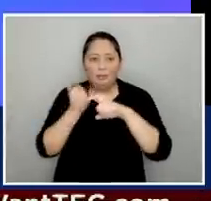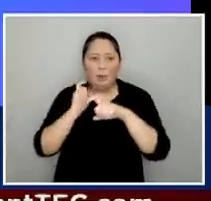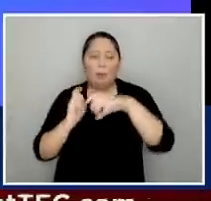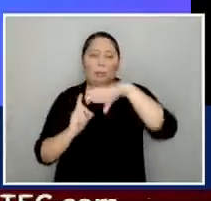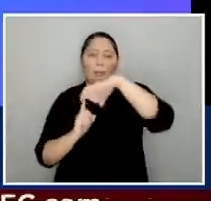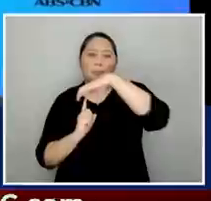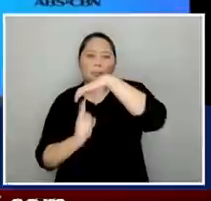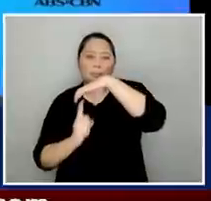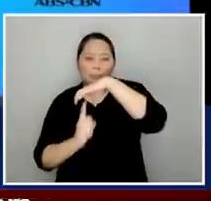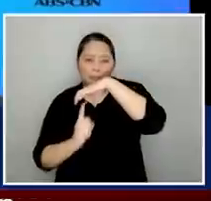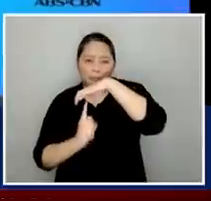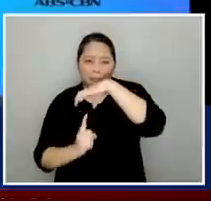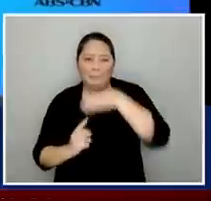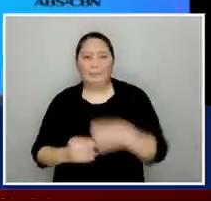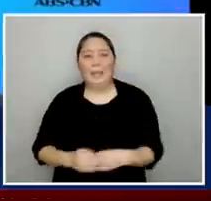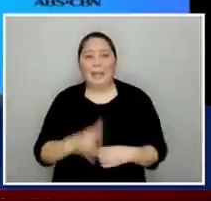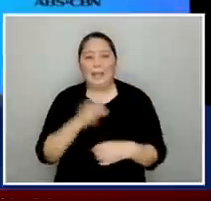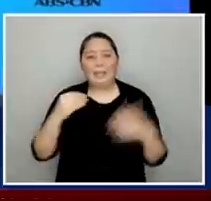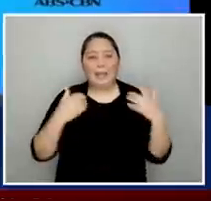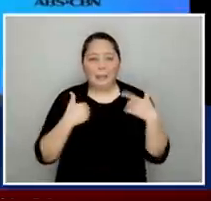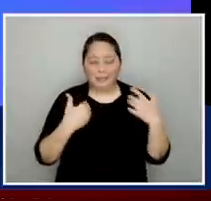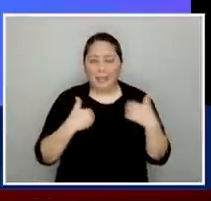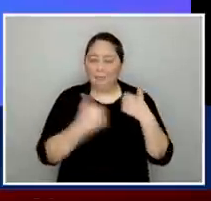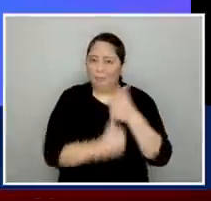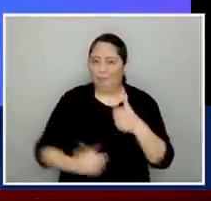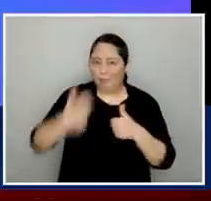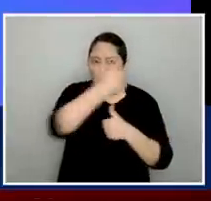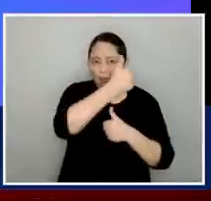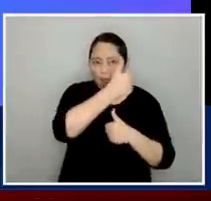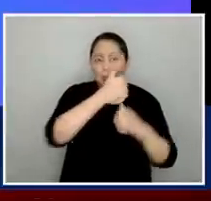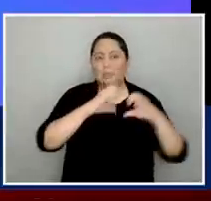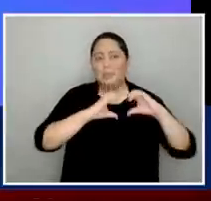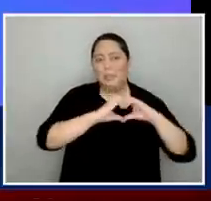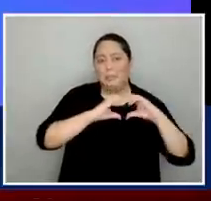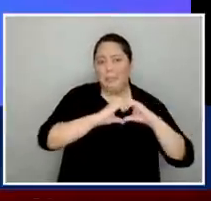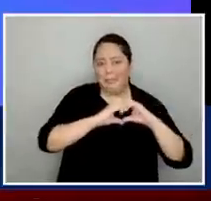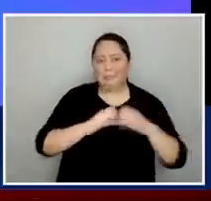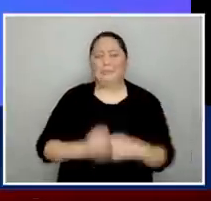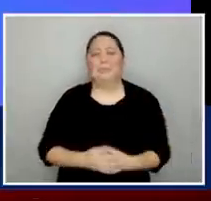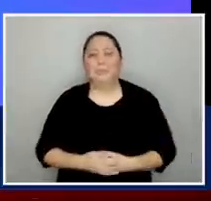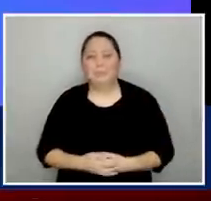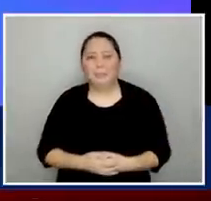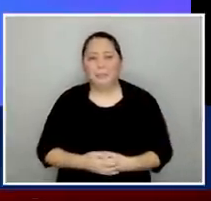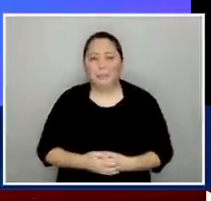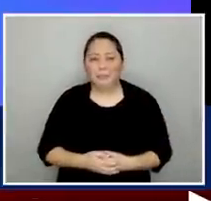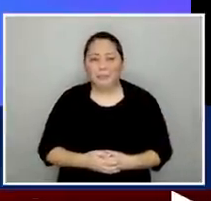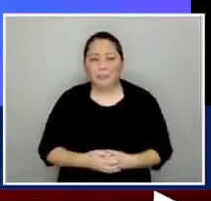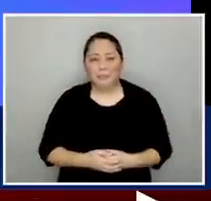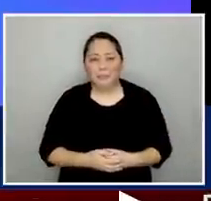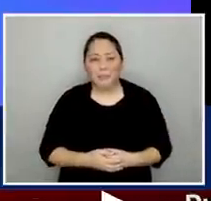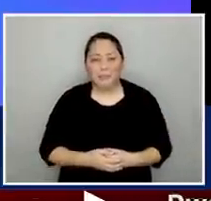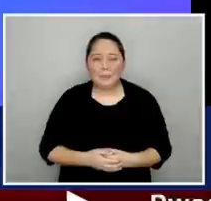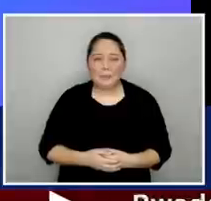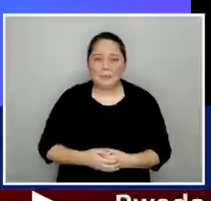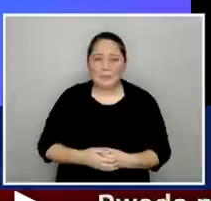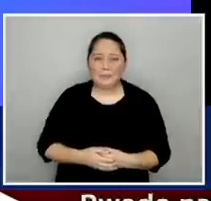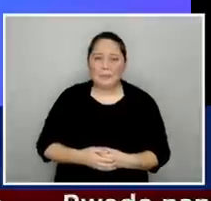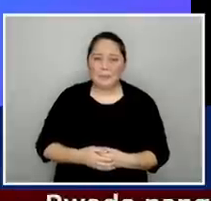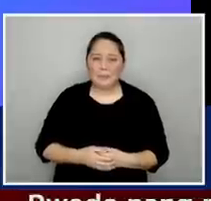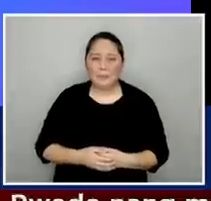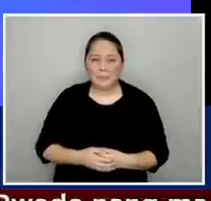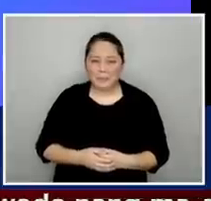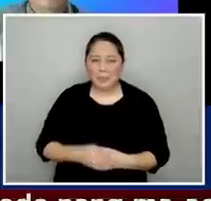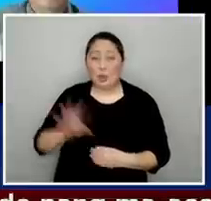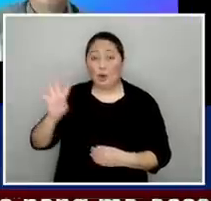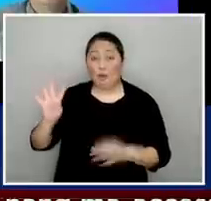Ricardo Tan Jr. at pamunuan ng GMA Network na sina Gilberto Duavit Jr., Philip Yalong, Annette Gozon Valdez at Joey